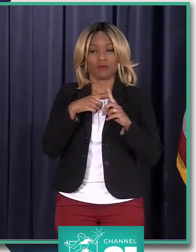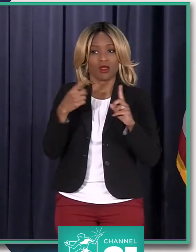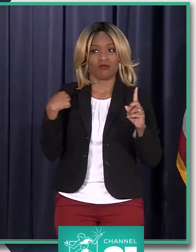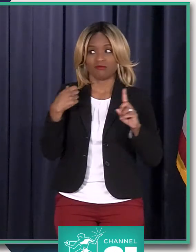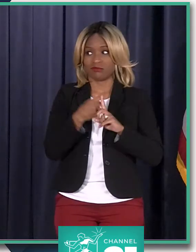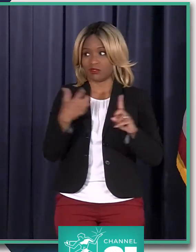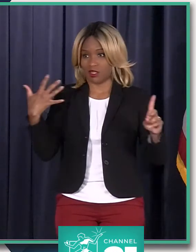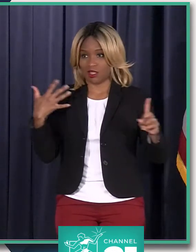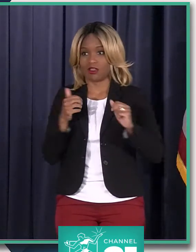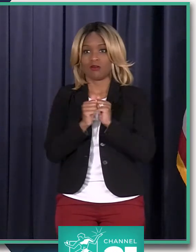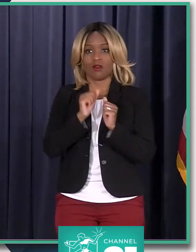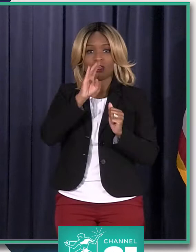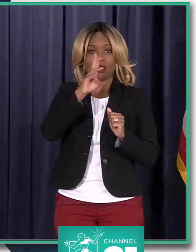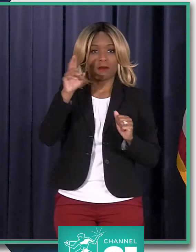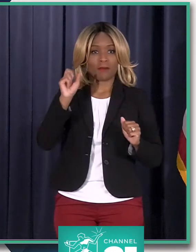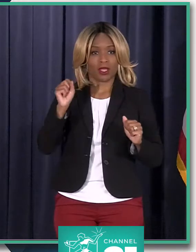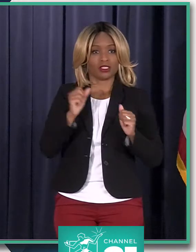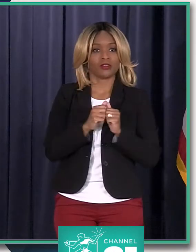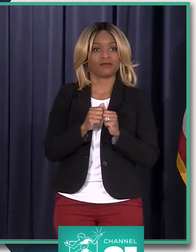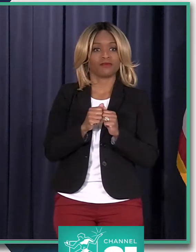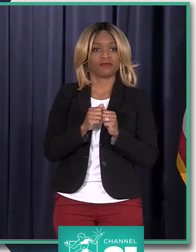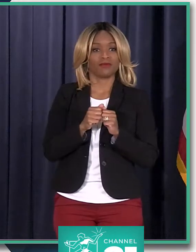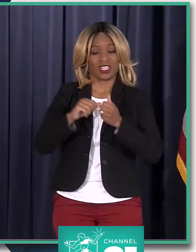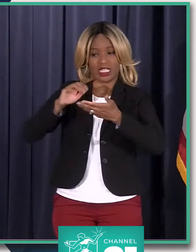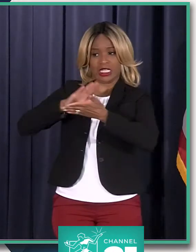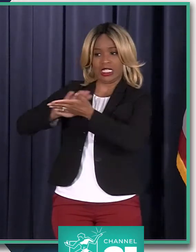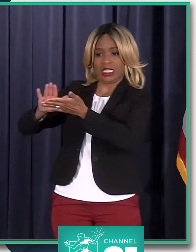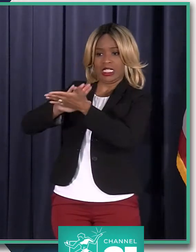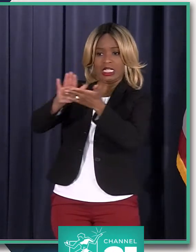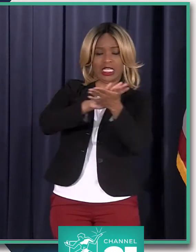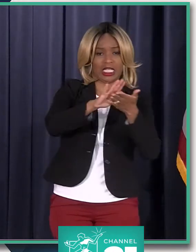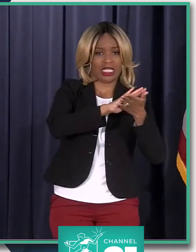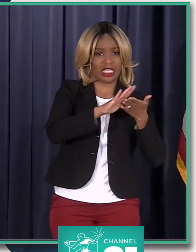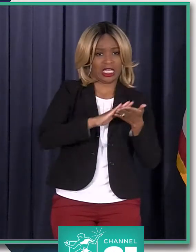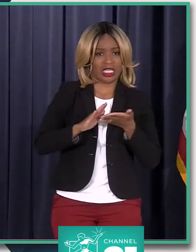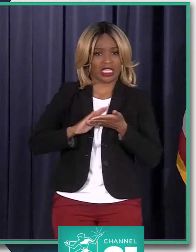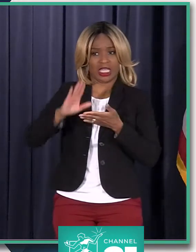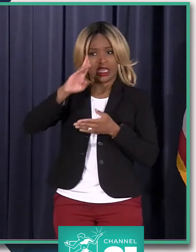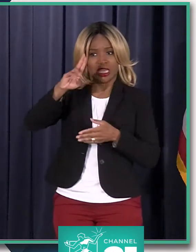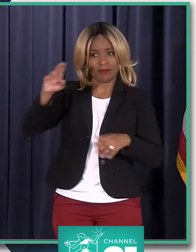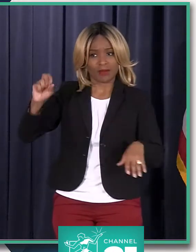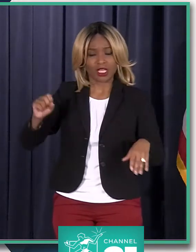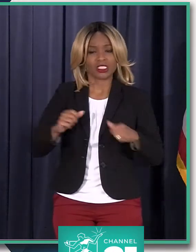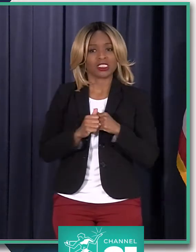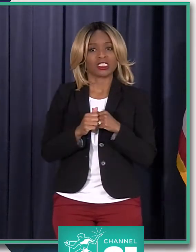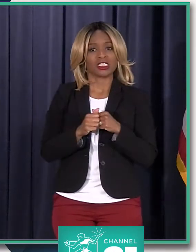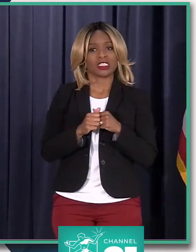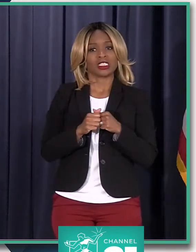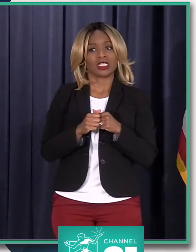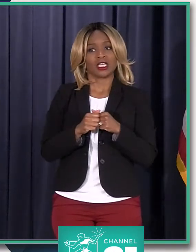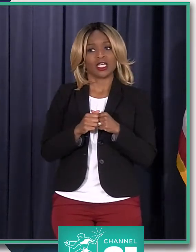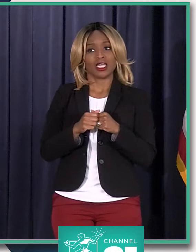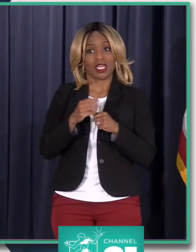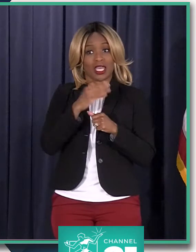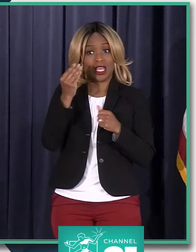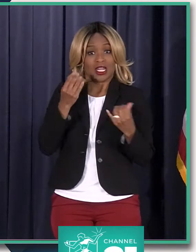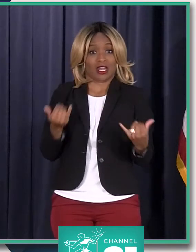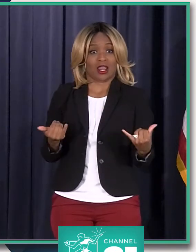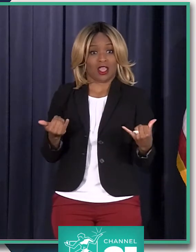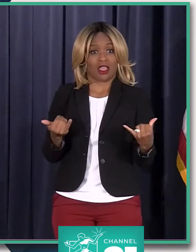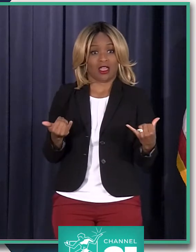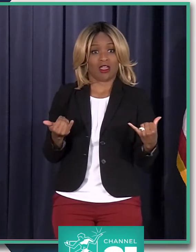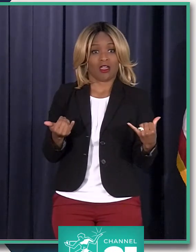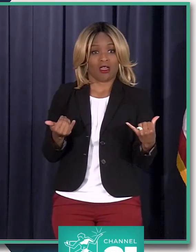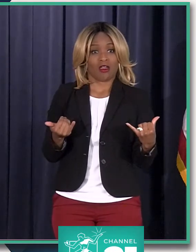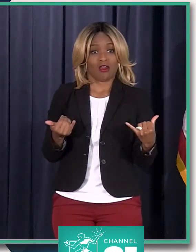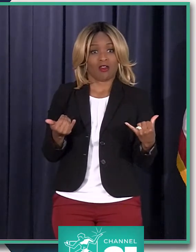road. We've expanded the cleanliness of the bus, the reliability of the bus, and now we're to the point where